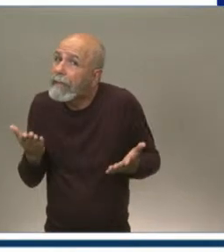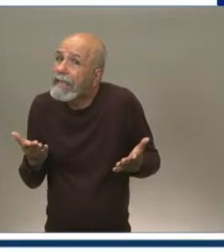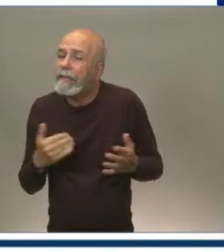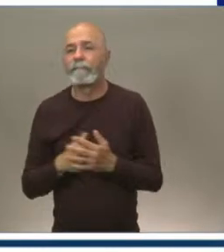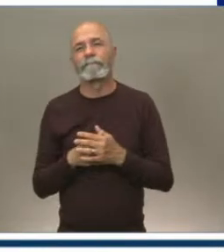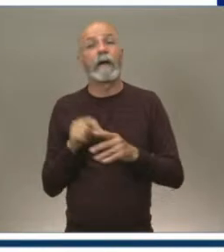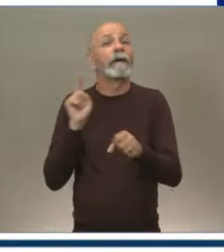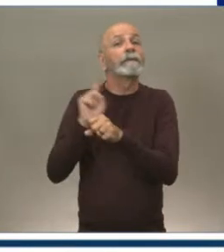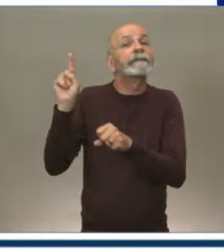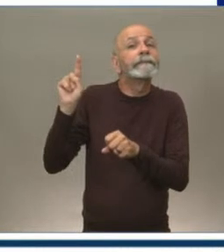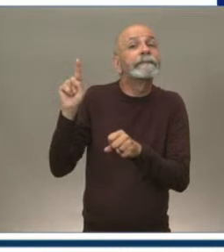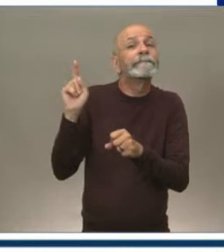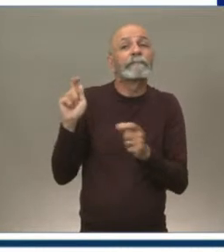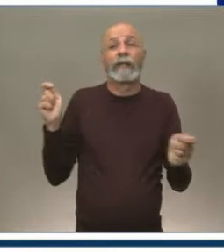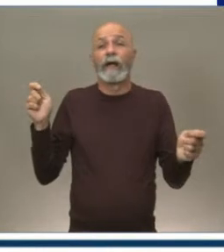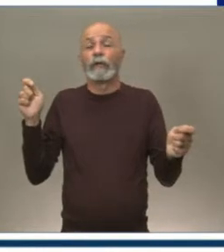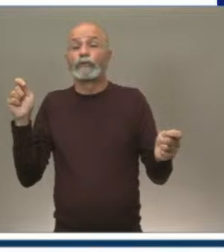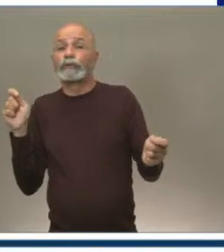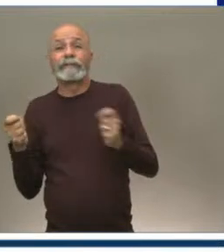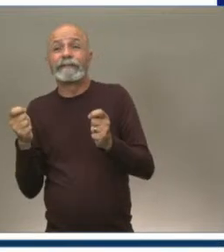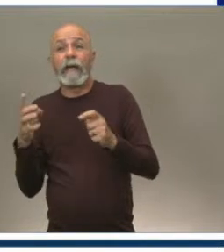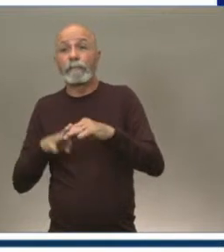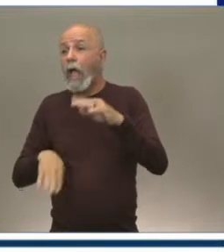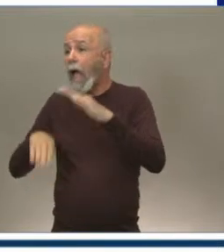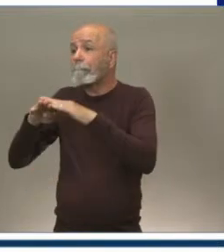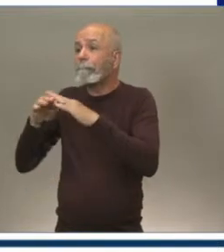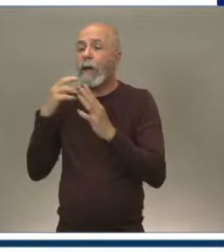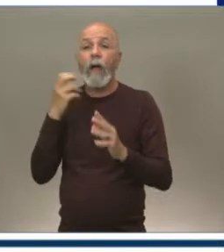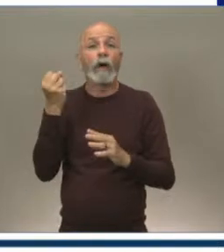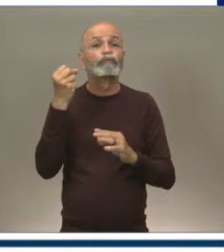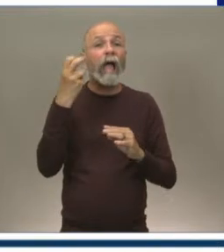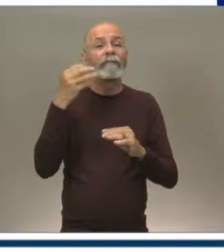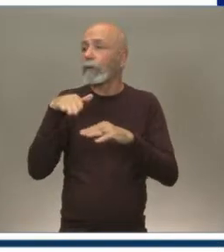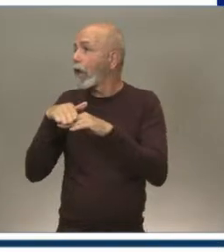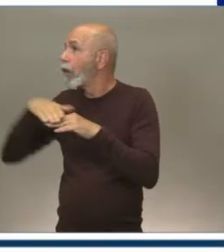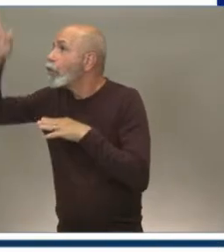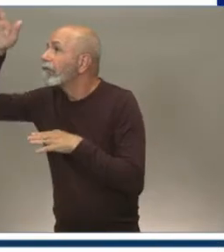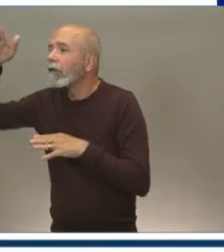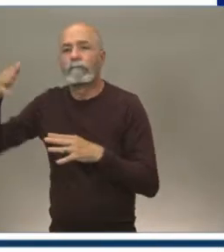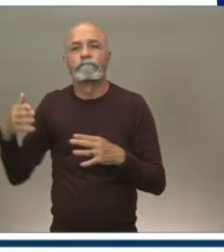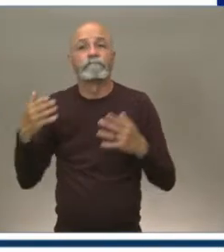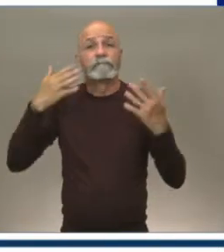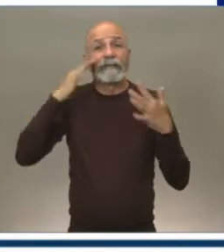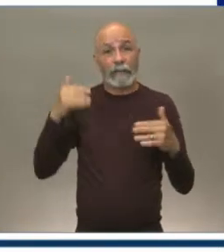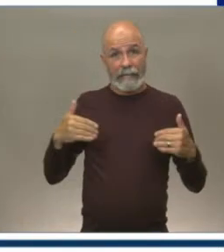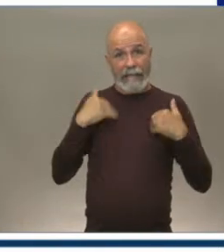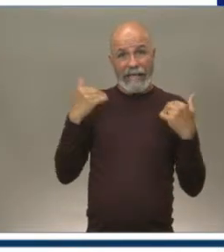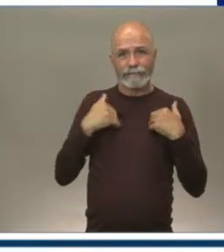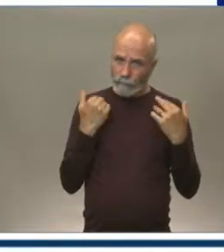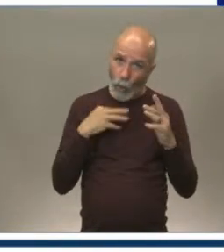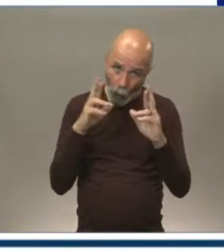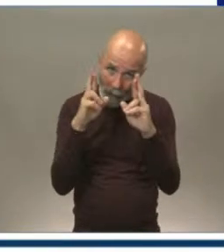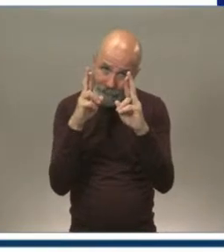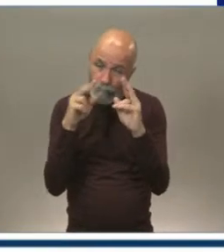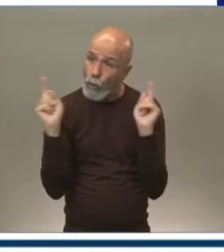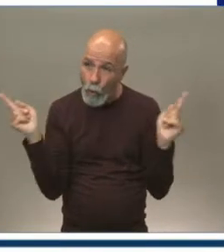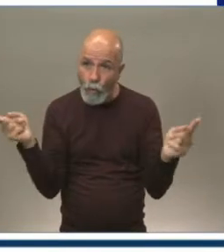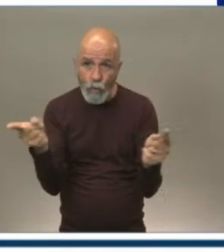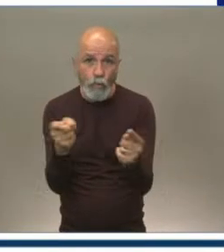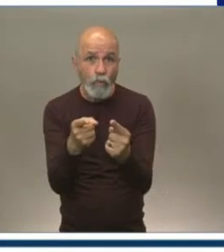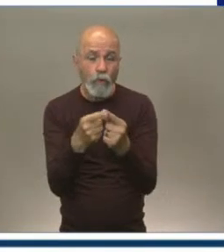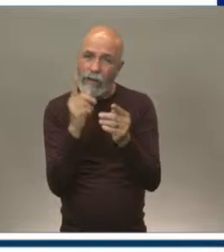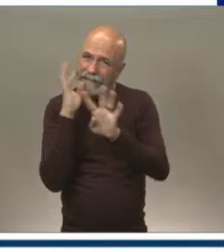those eligible so that we're able to book our vaccines. So young people, I expect, hopefully will come out in the large numbers we see